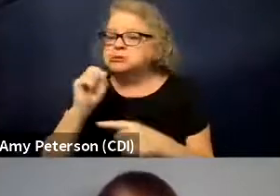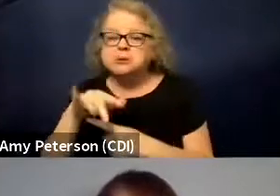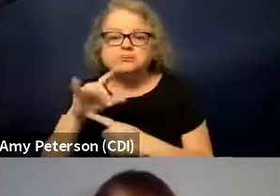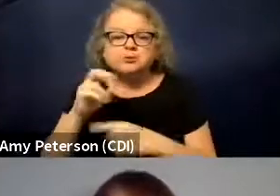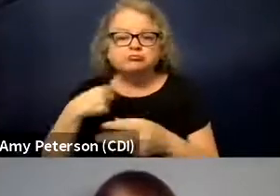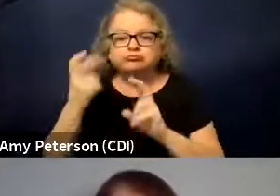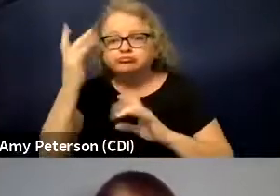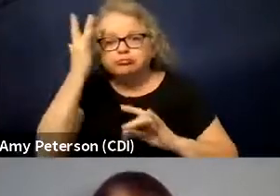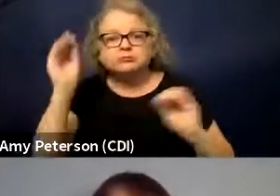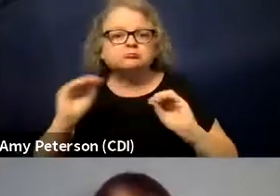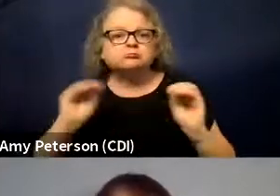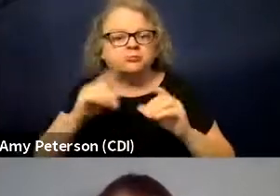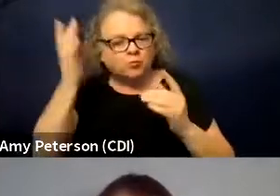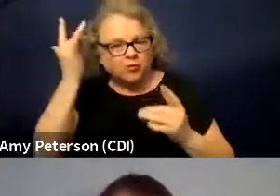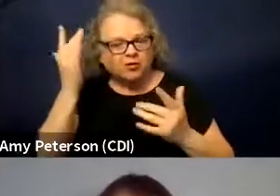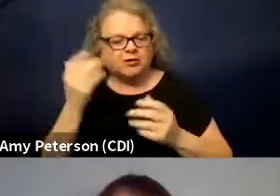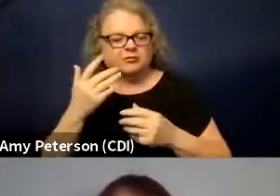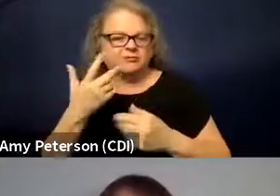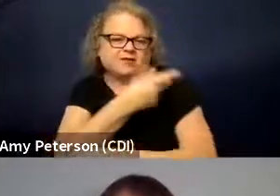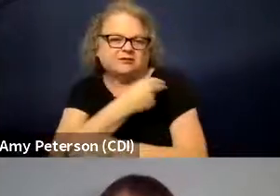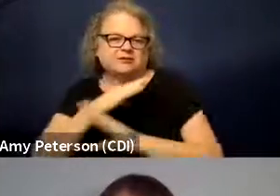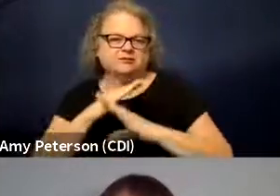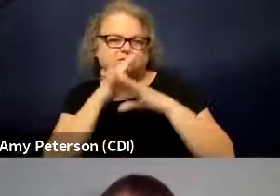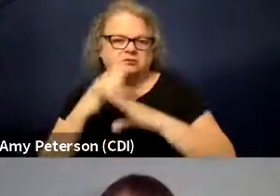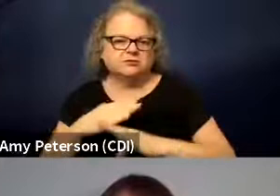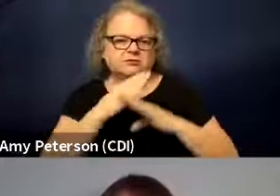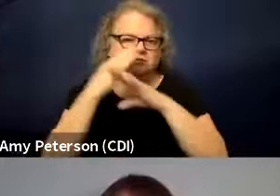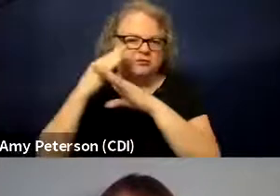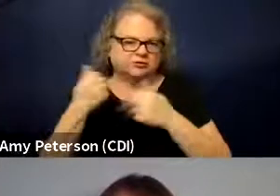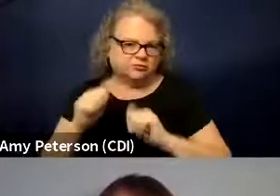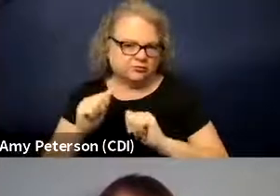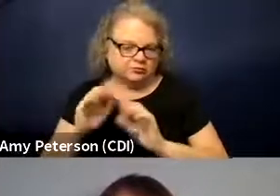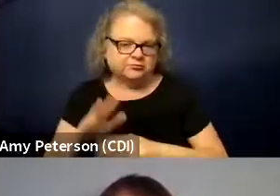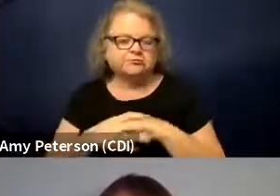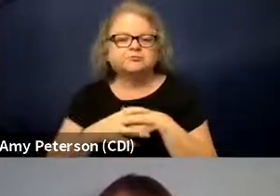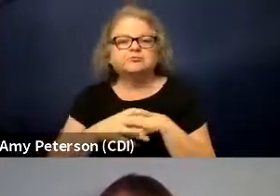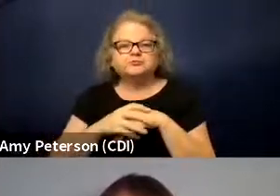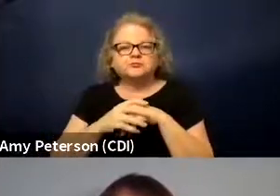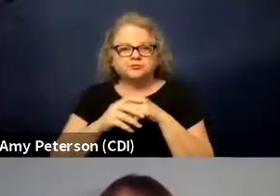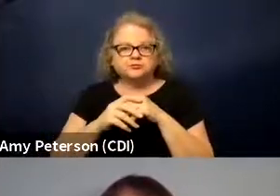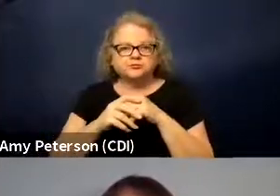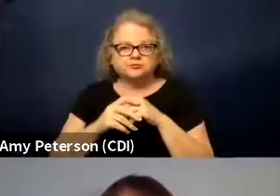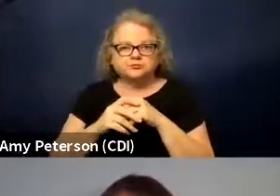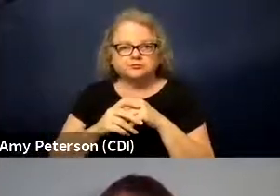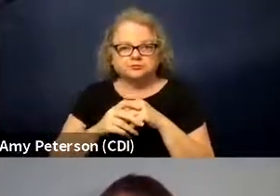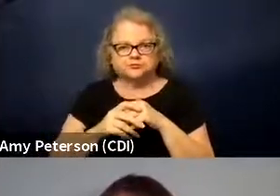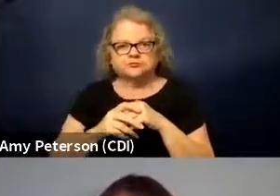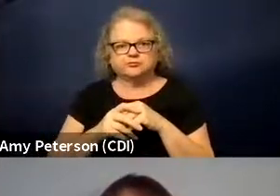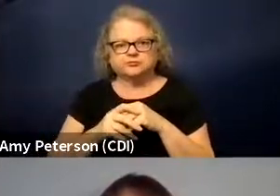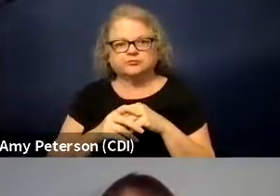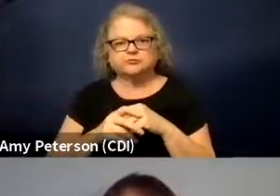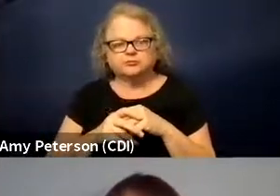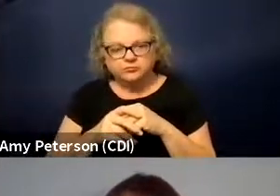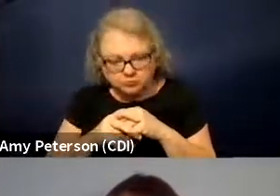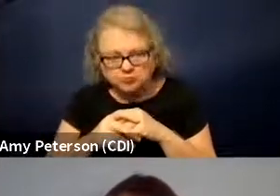for a person who's been fully vaccinated to have a breakthrough case, but most of them are very mild.